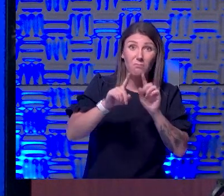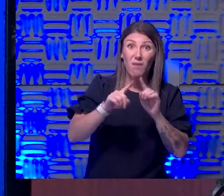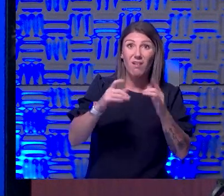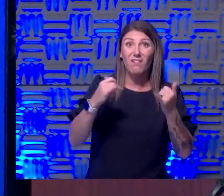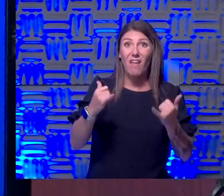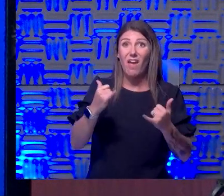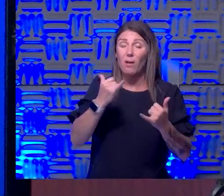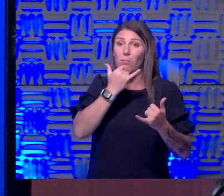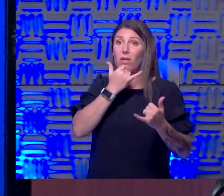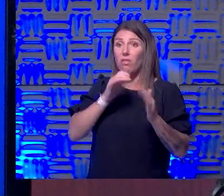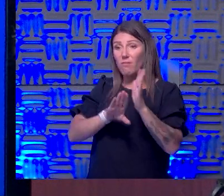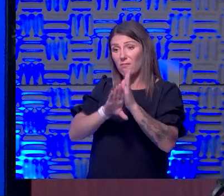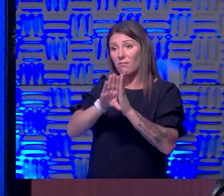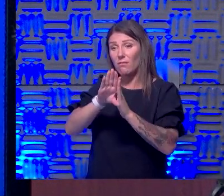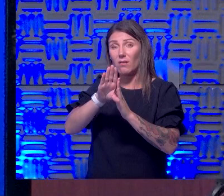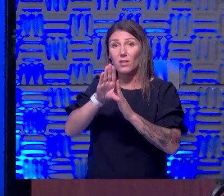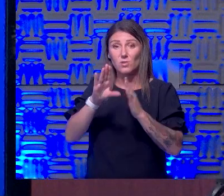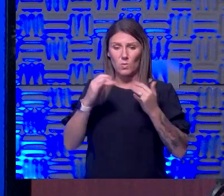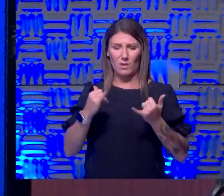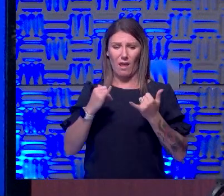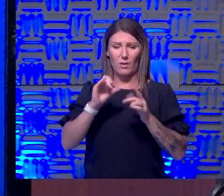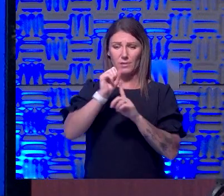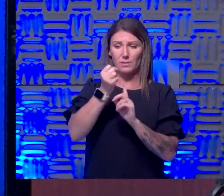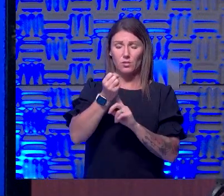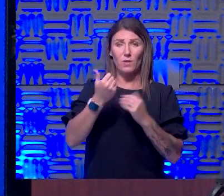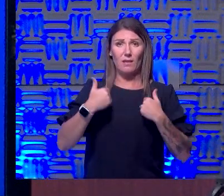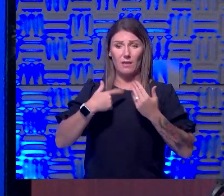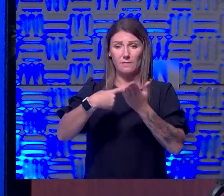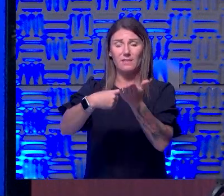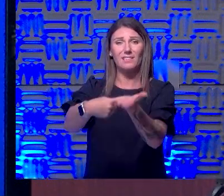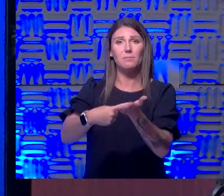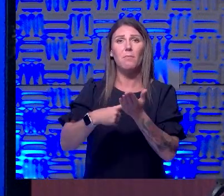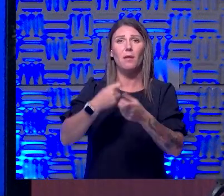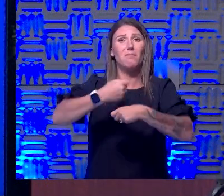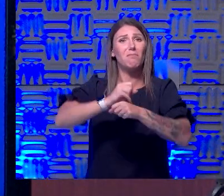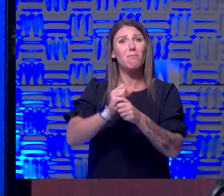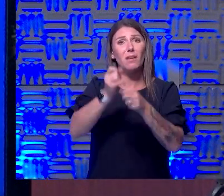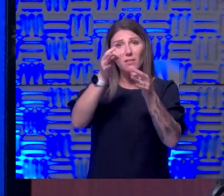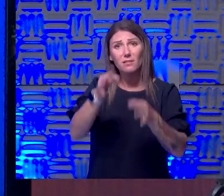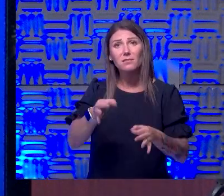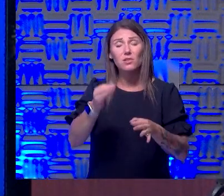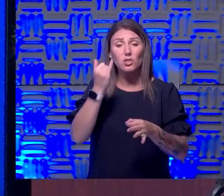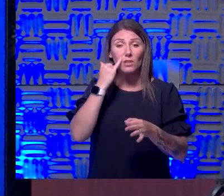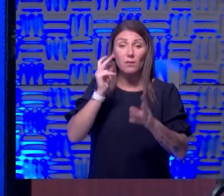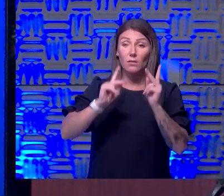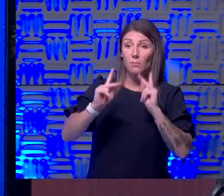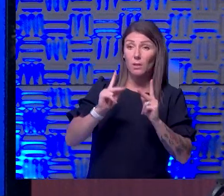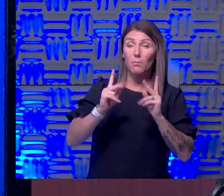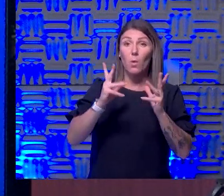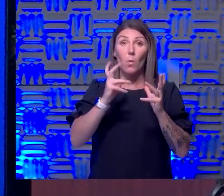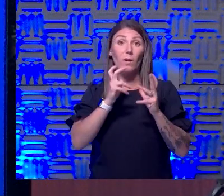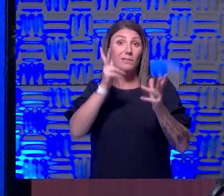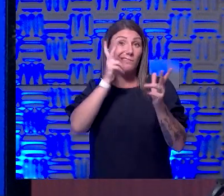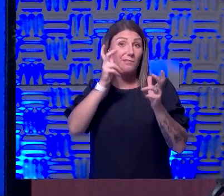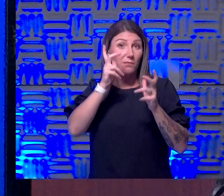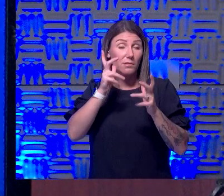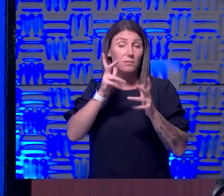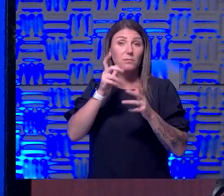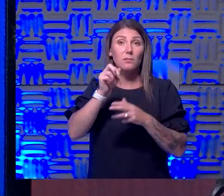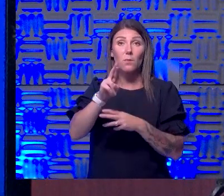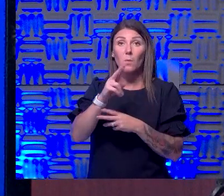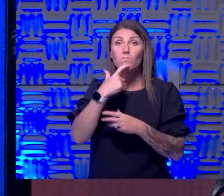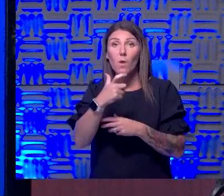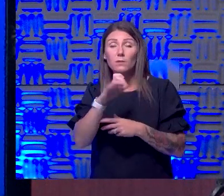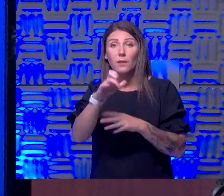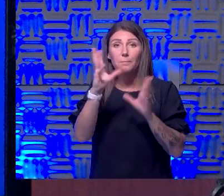situation where it makes sense to have that debate and have that and make that decision. And if people want to tune in, that meeting is, I think,